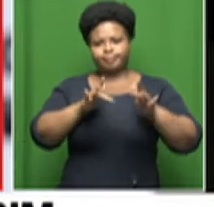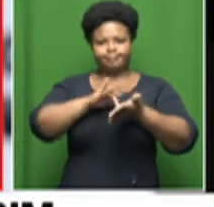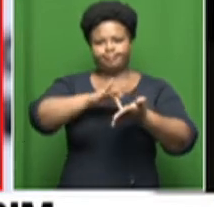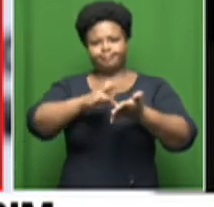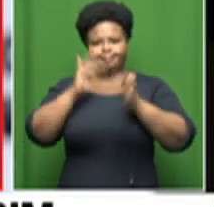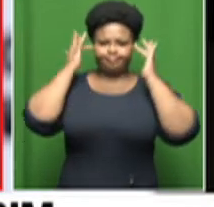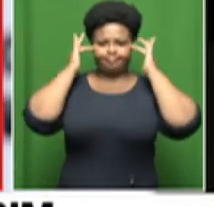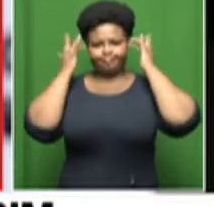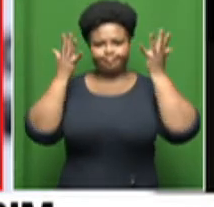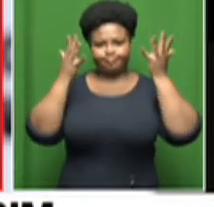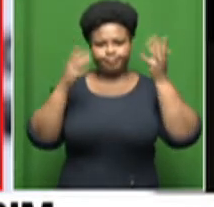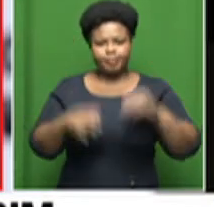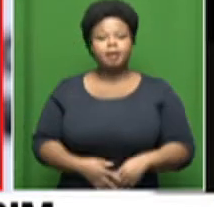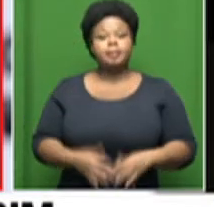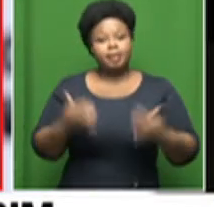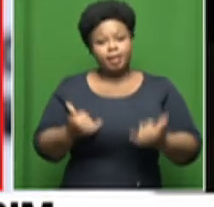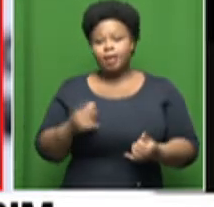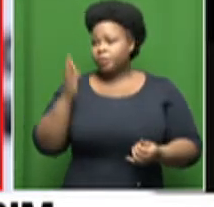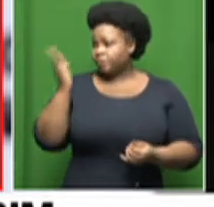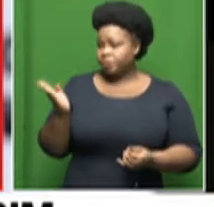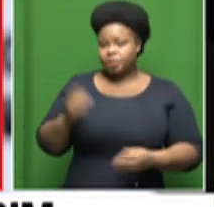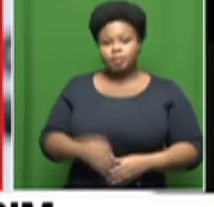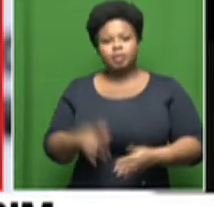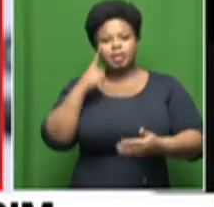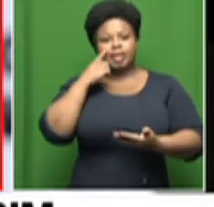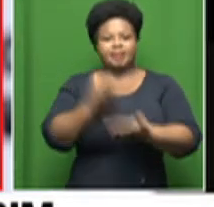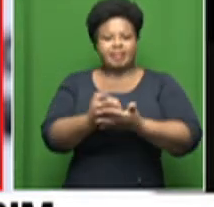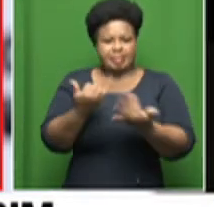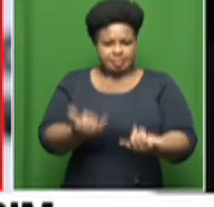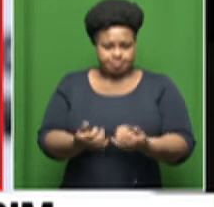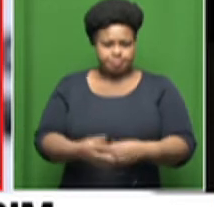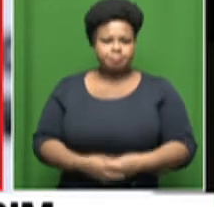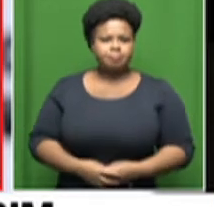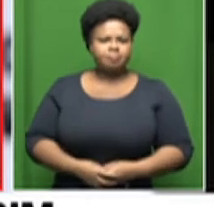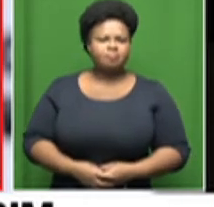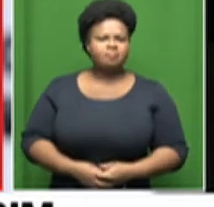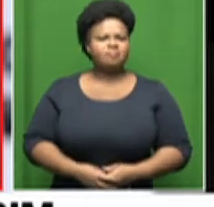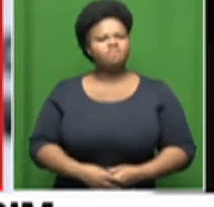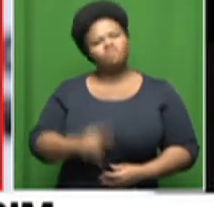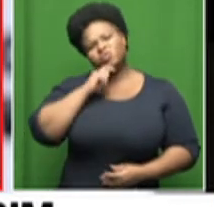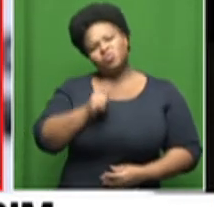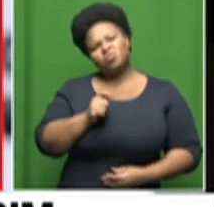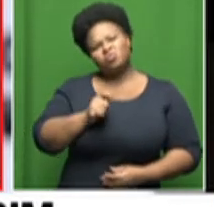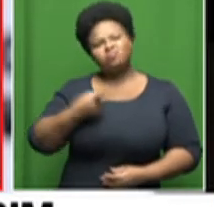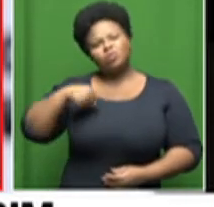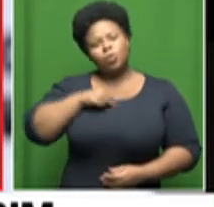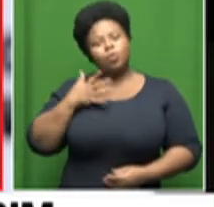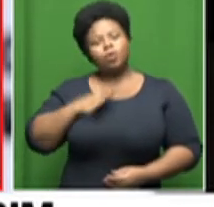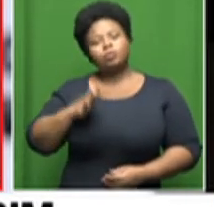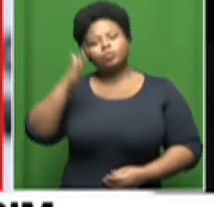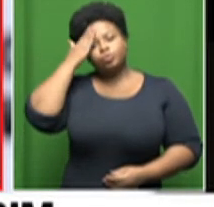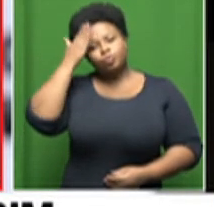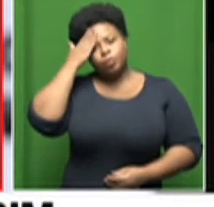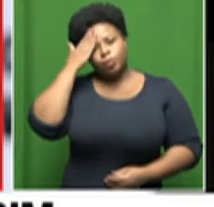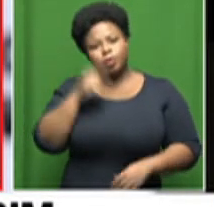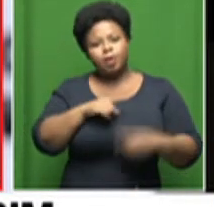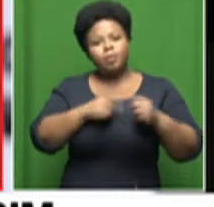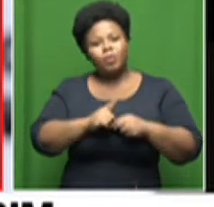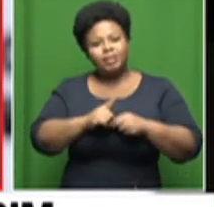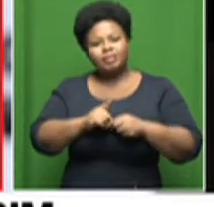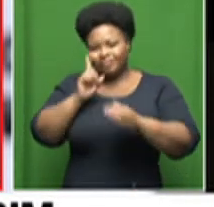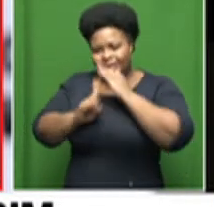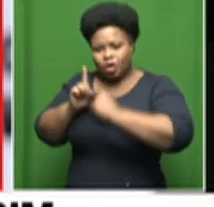look at the evidence that we're seeing, we really want to know about clinical